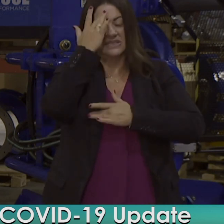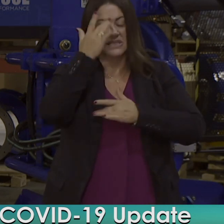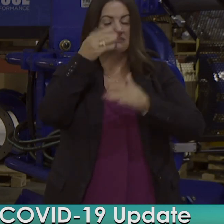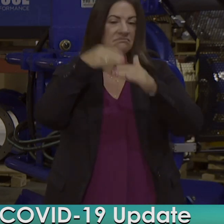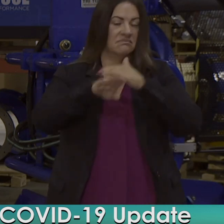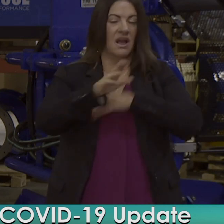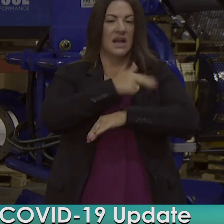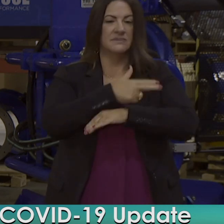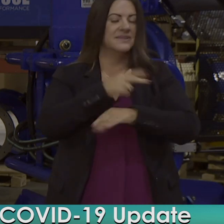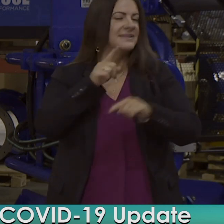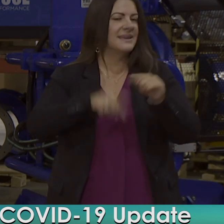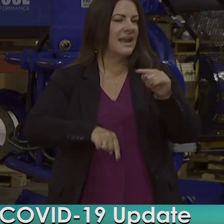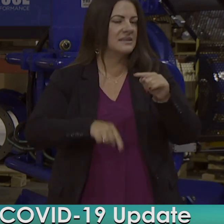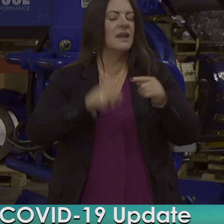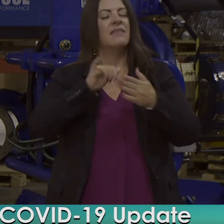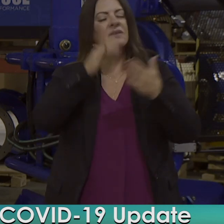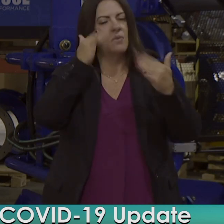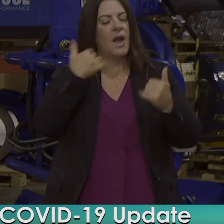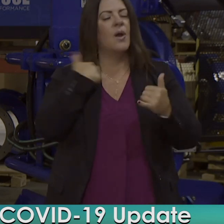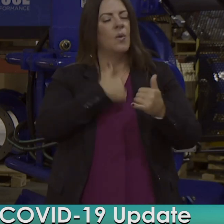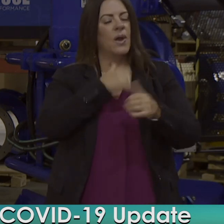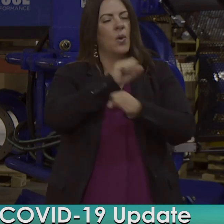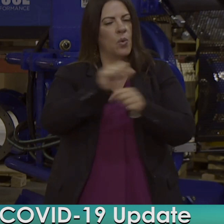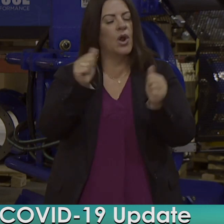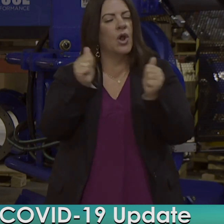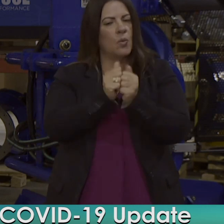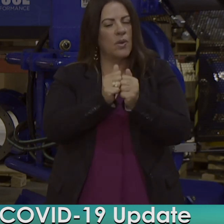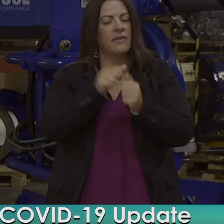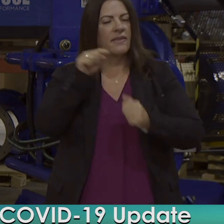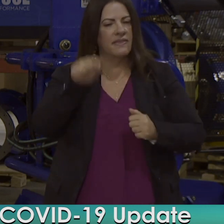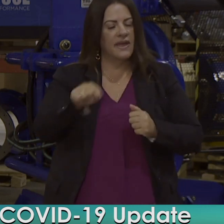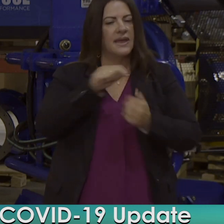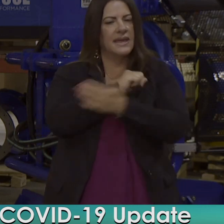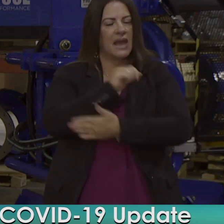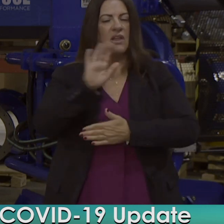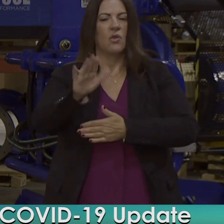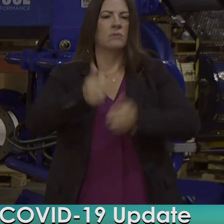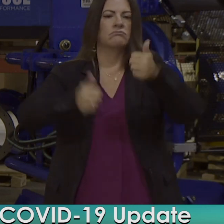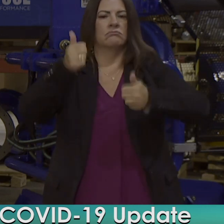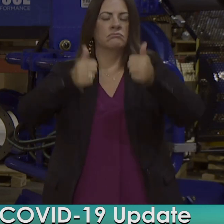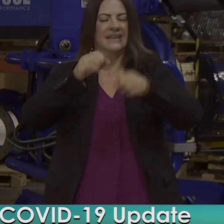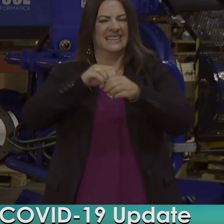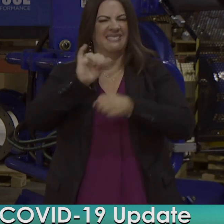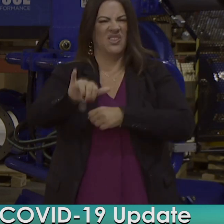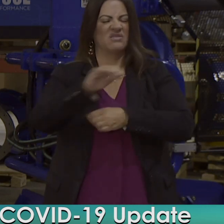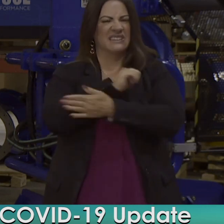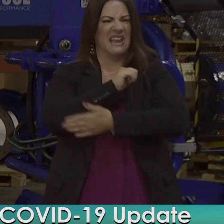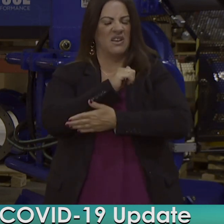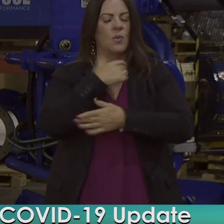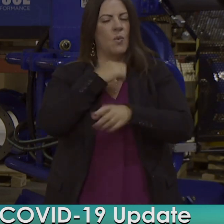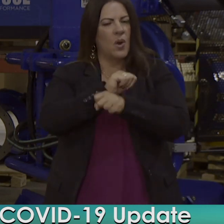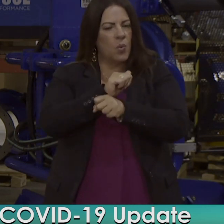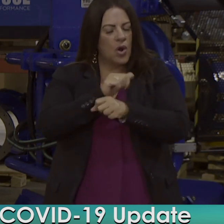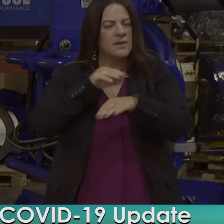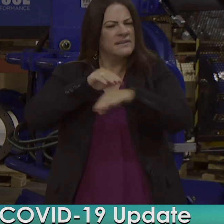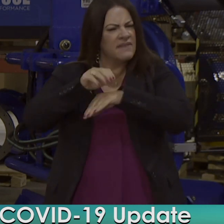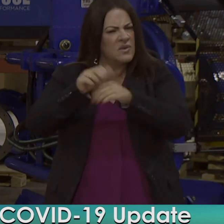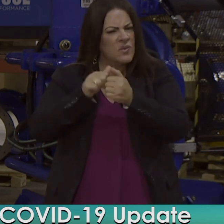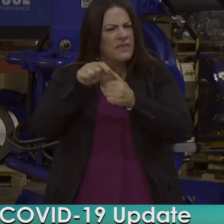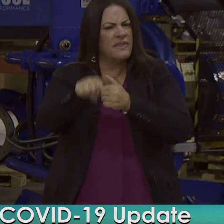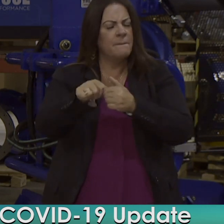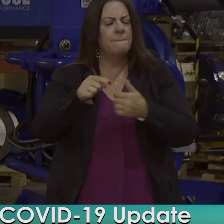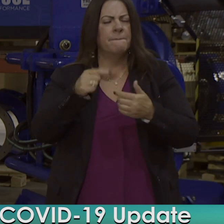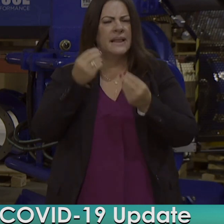this time. So we're working very closely with county officials on this, and we will be working with them as we advise them to